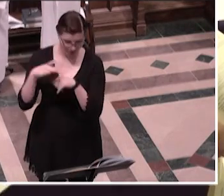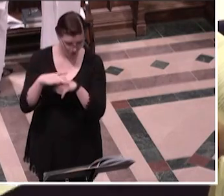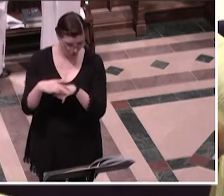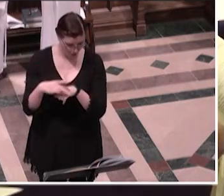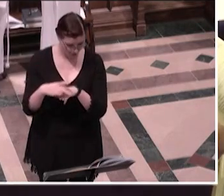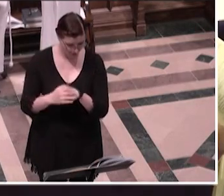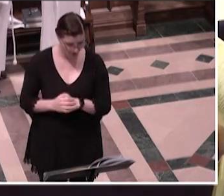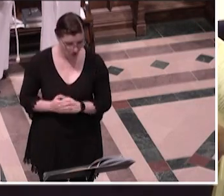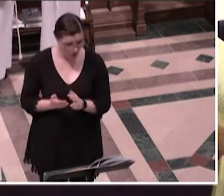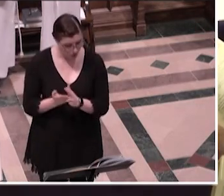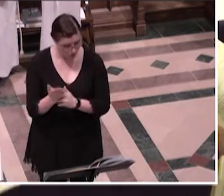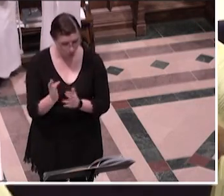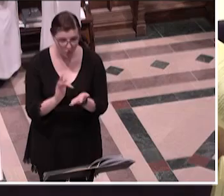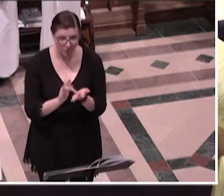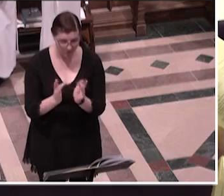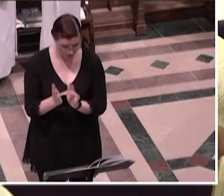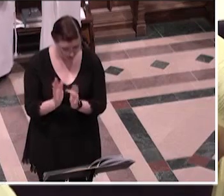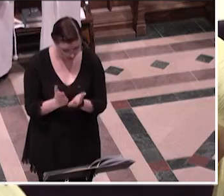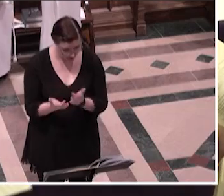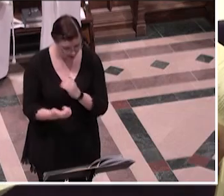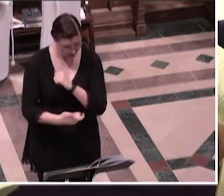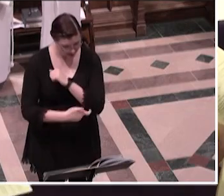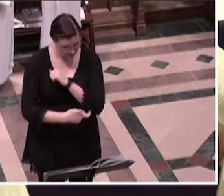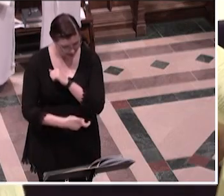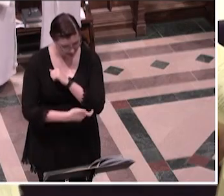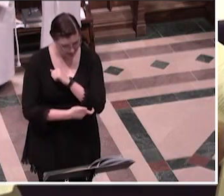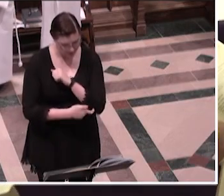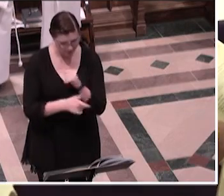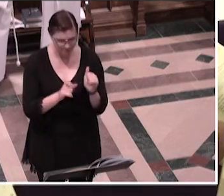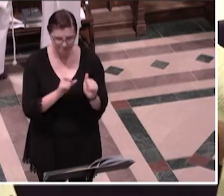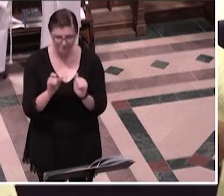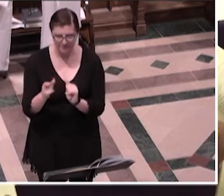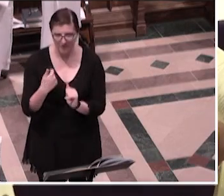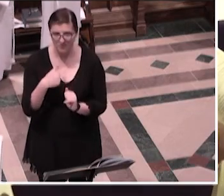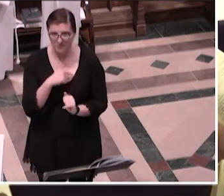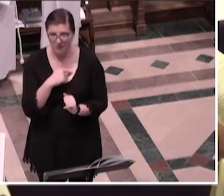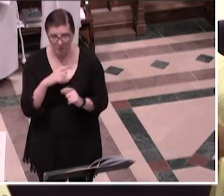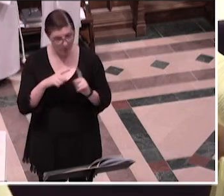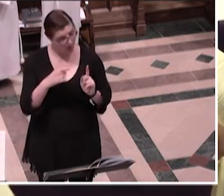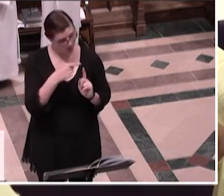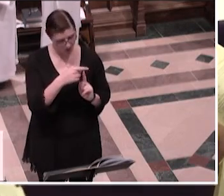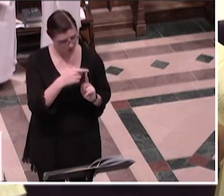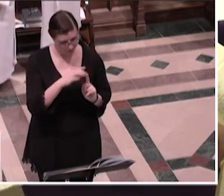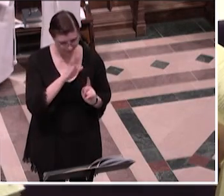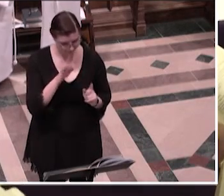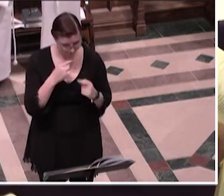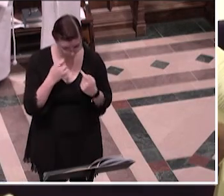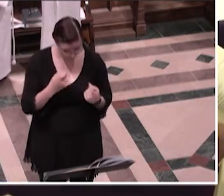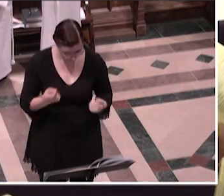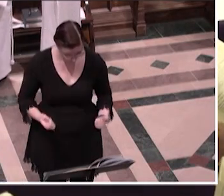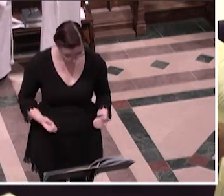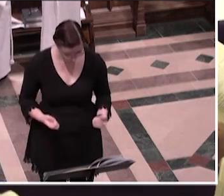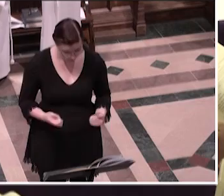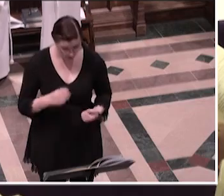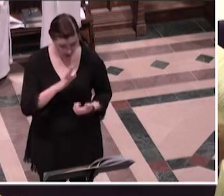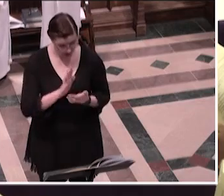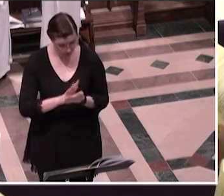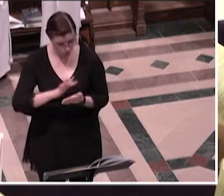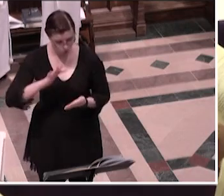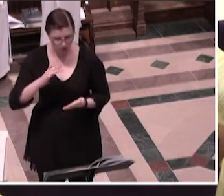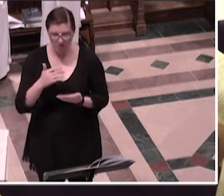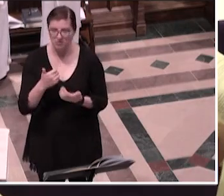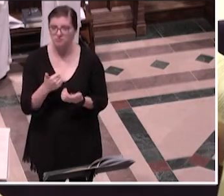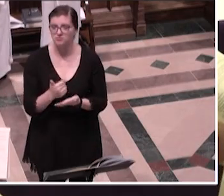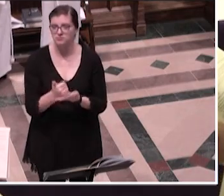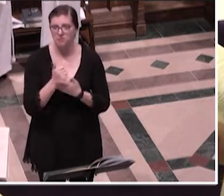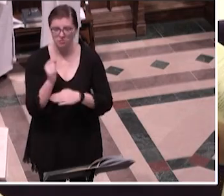tempted in every way as we are, yet did not sin. By his grace we are able to triumph over evil and to live no longer